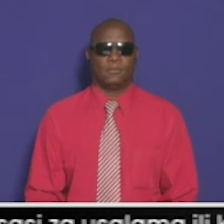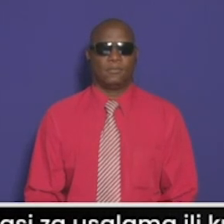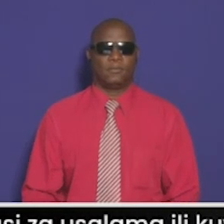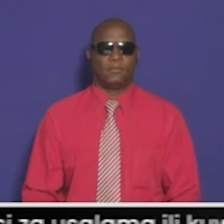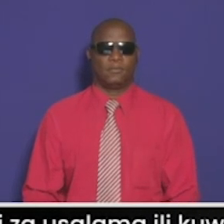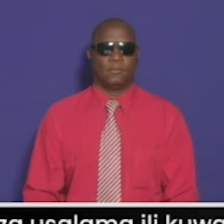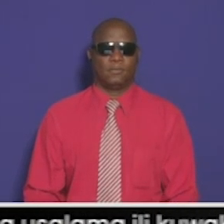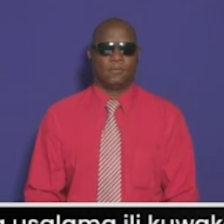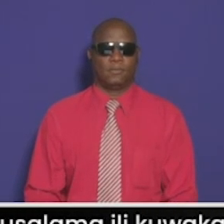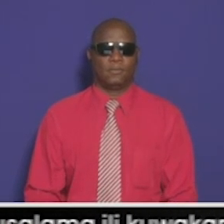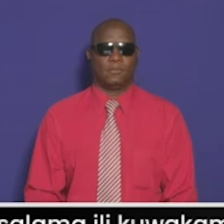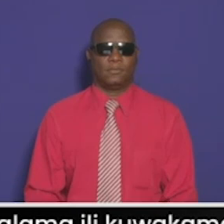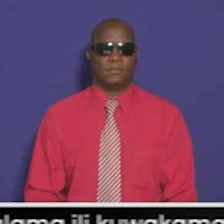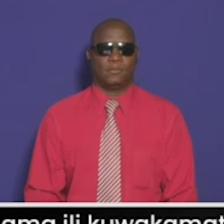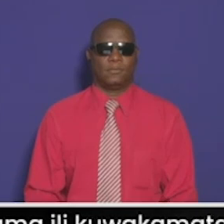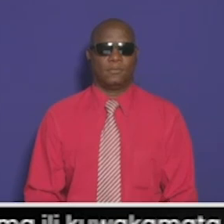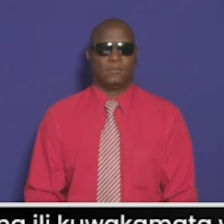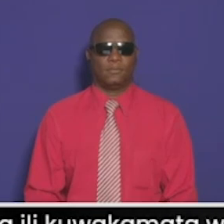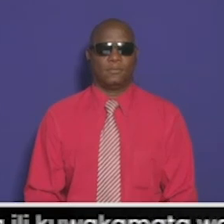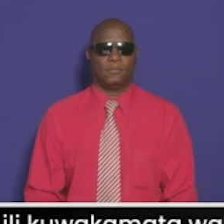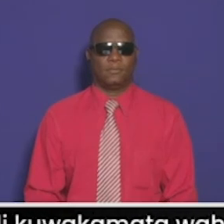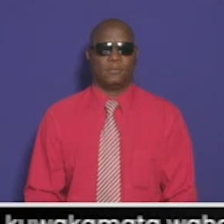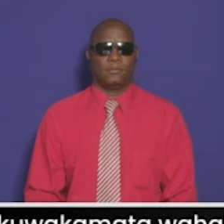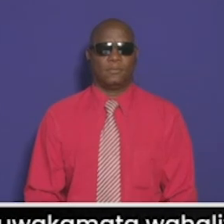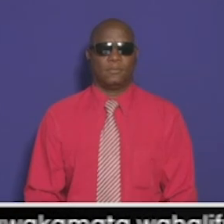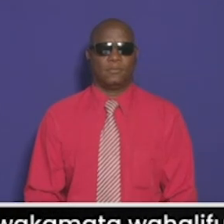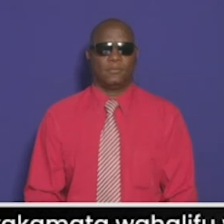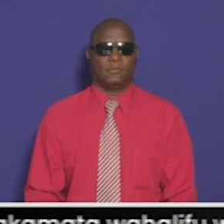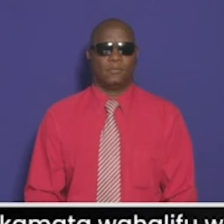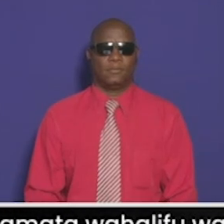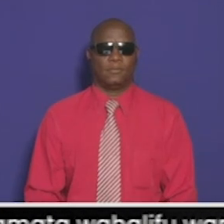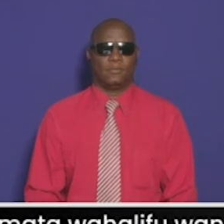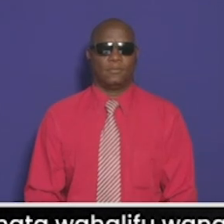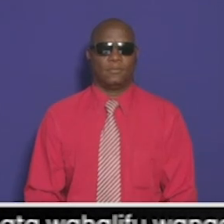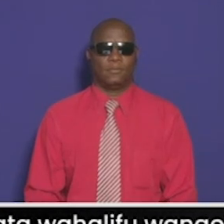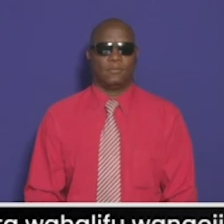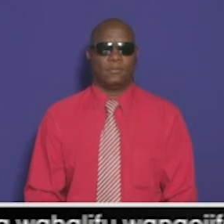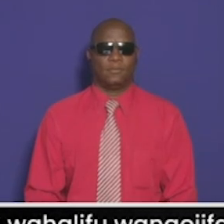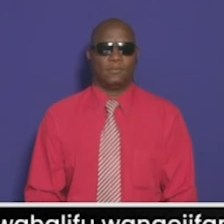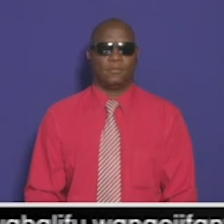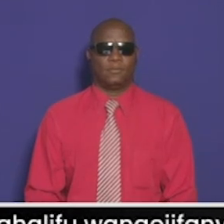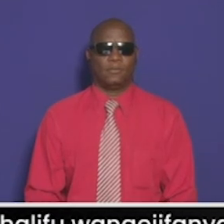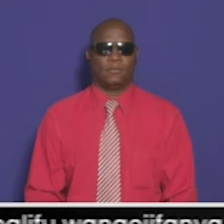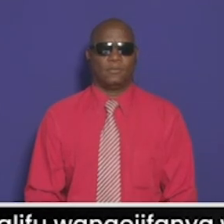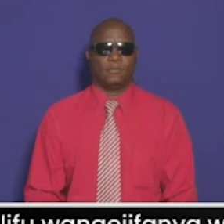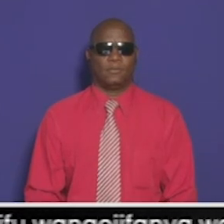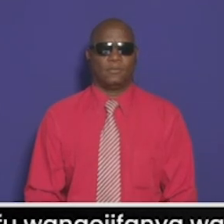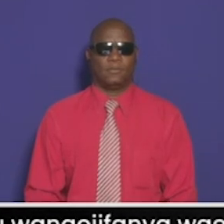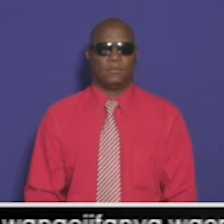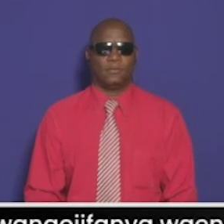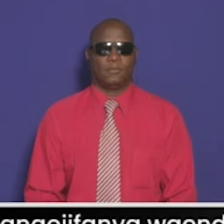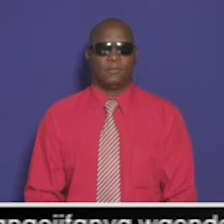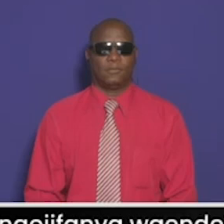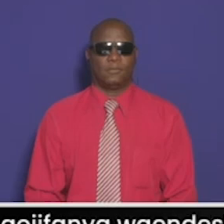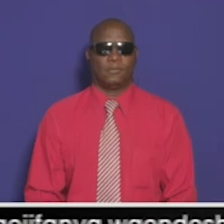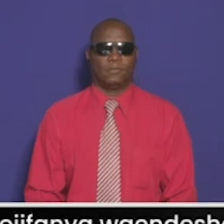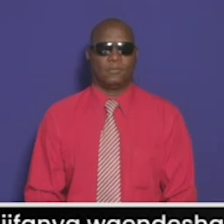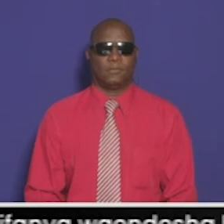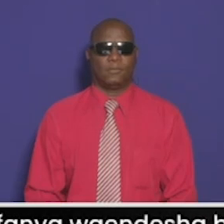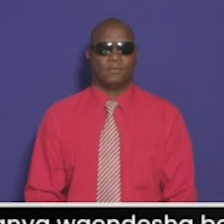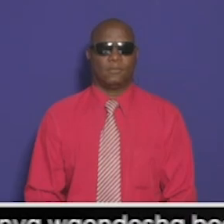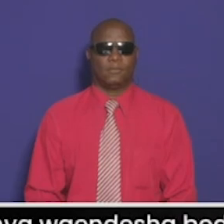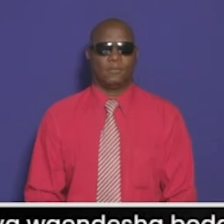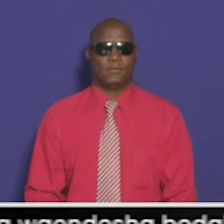legal institution with such powers. It is instructive from the motion itself that the period of detention